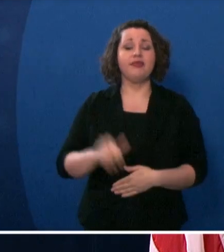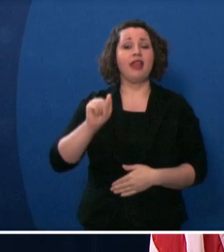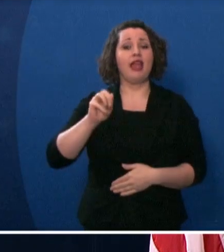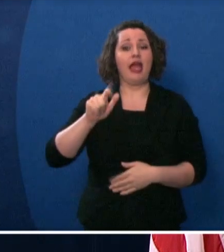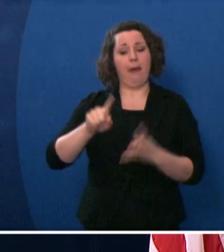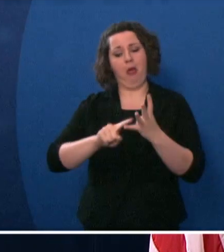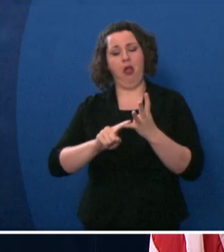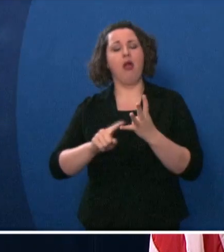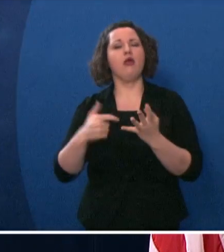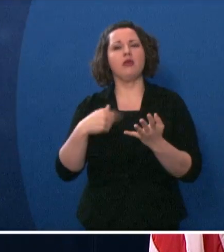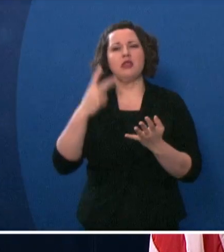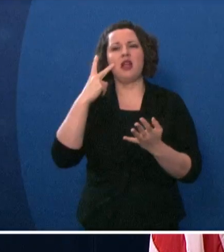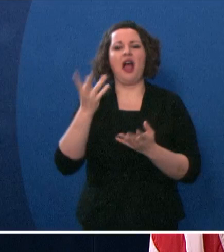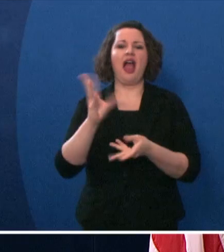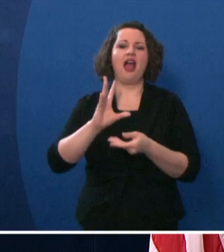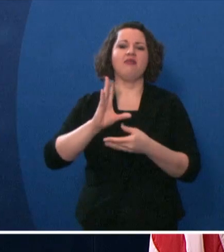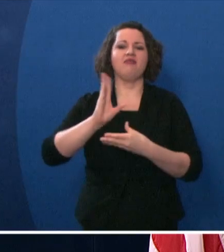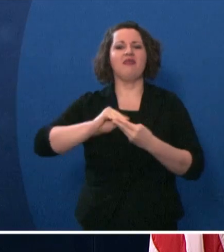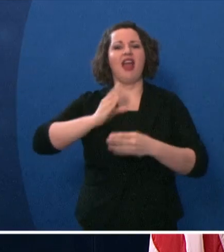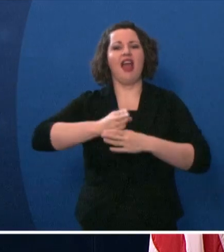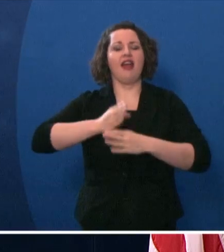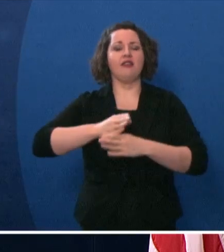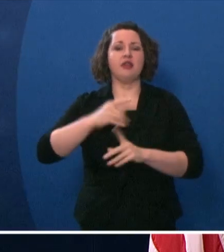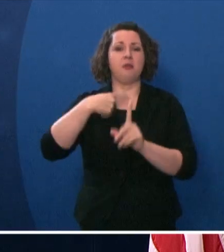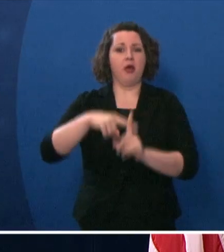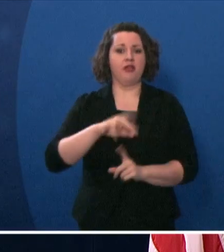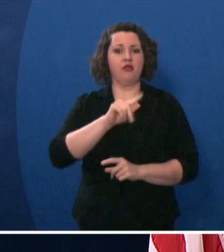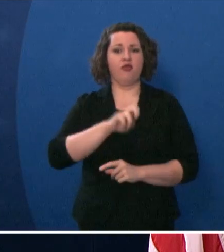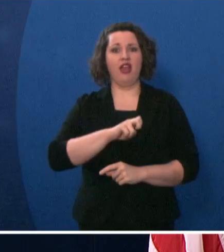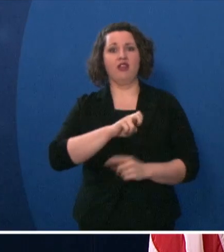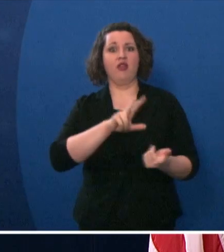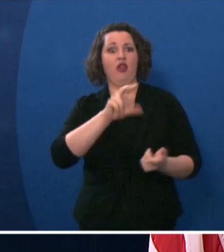our average positivity rate climb as high as 30%